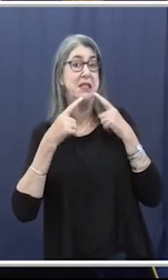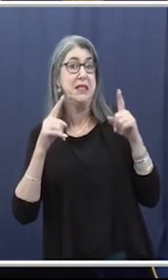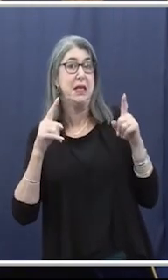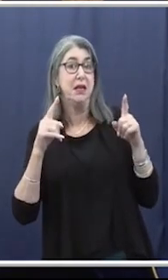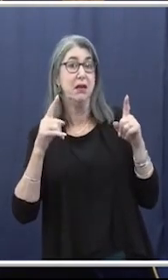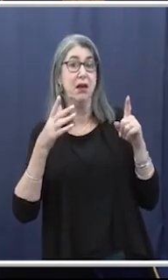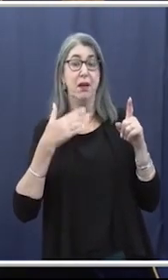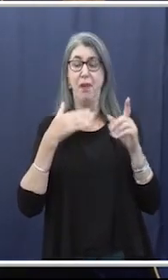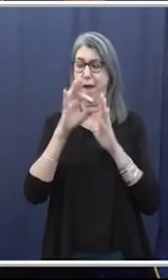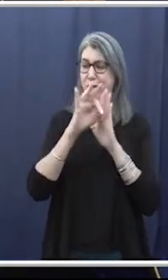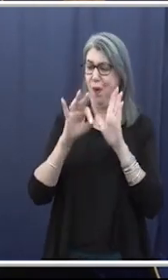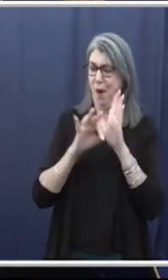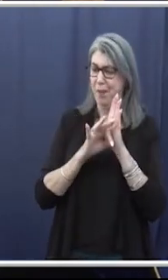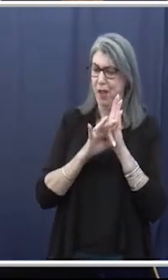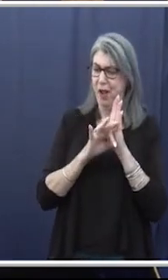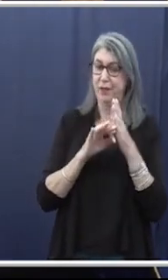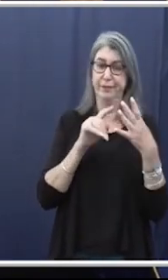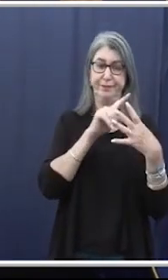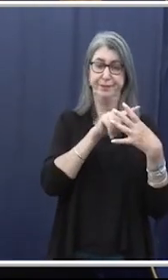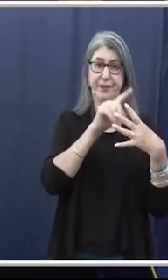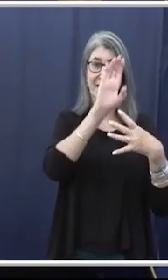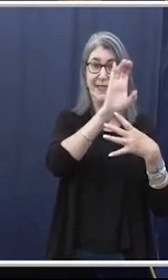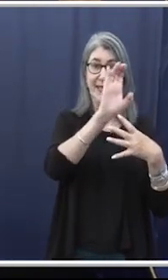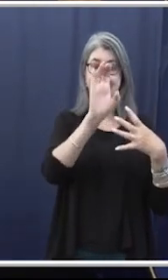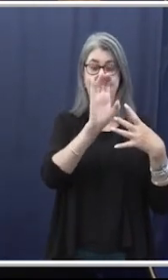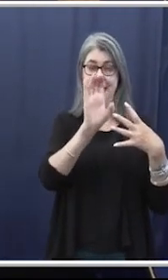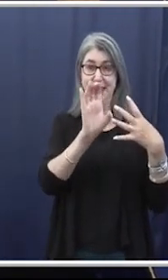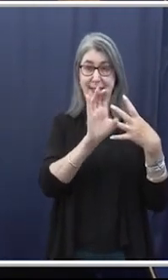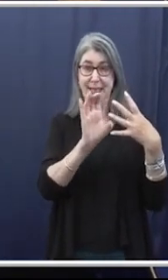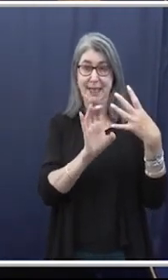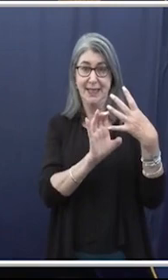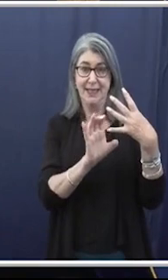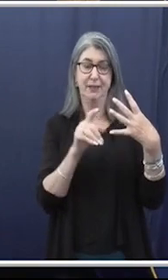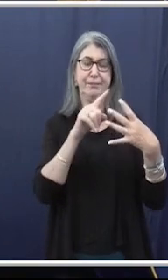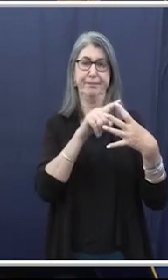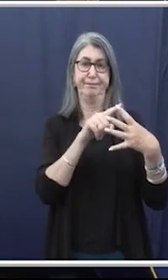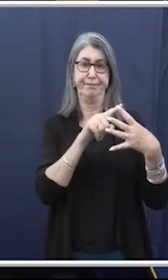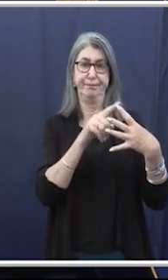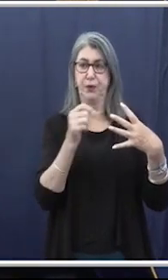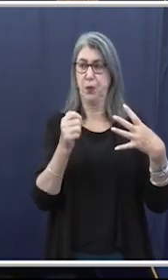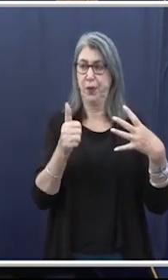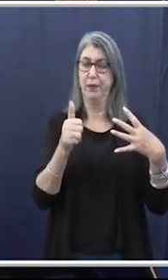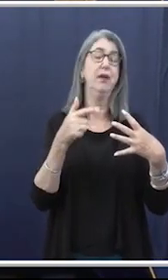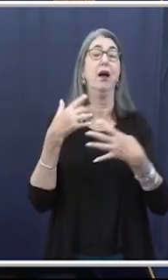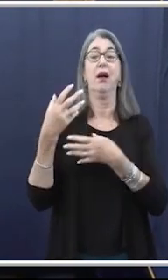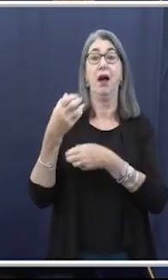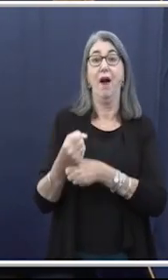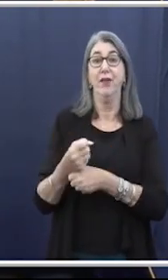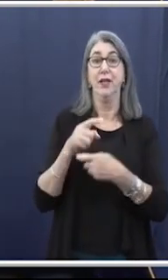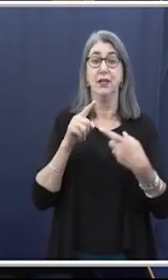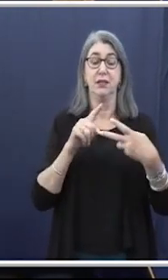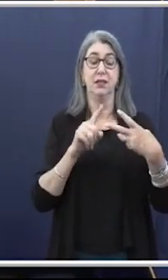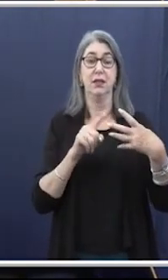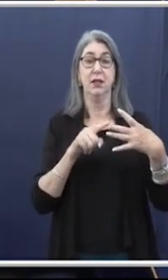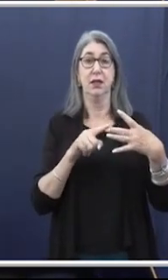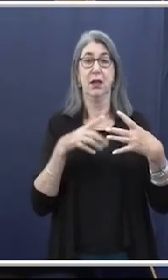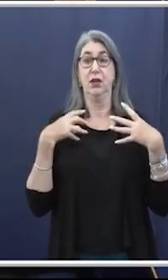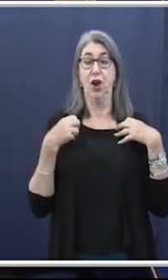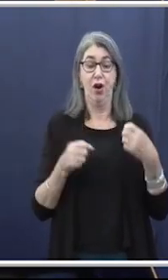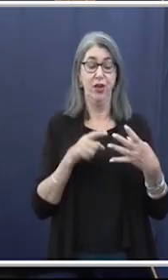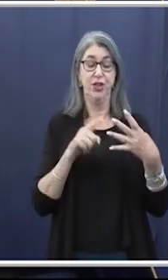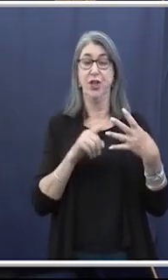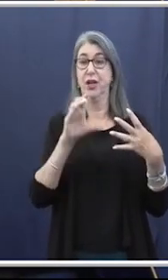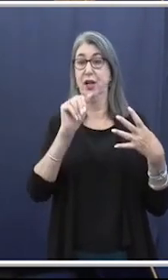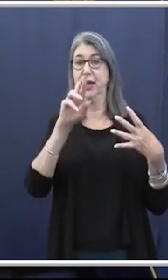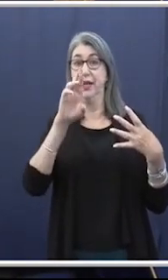my formula was four C's. I would like to talk about quickly confidence, courage,